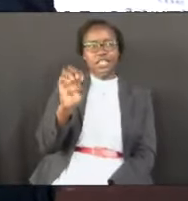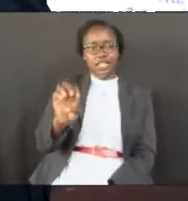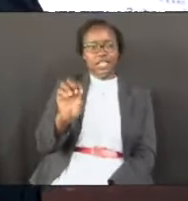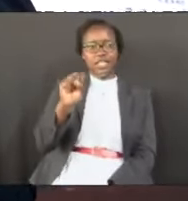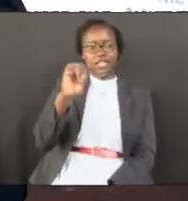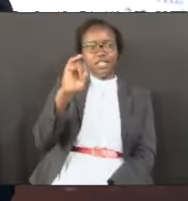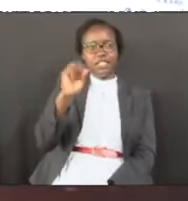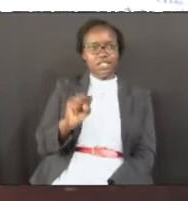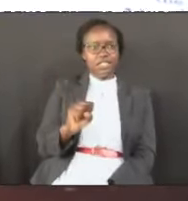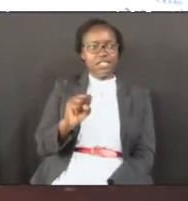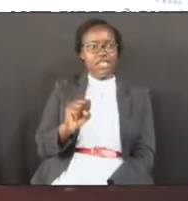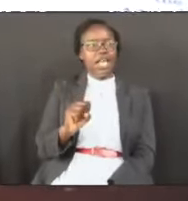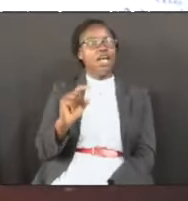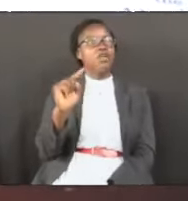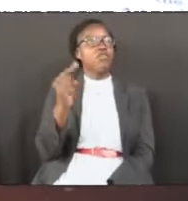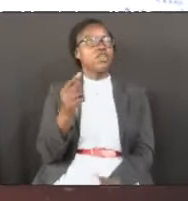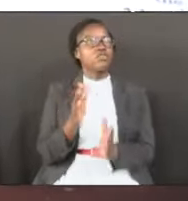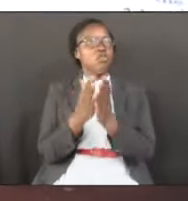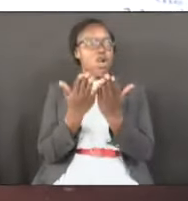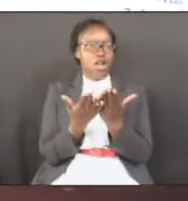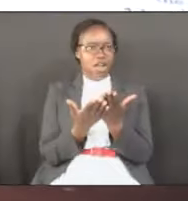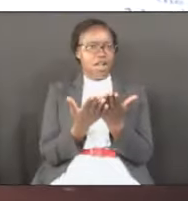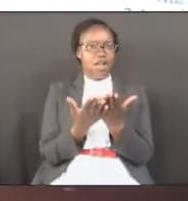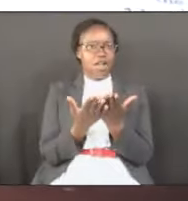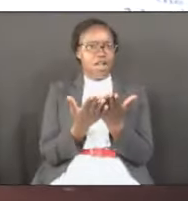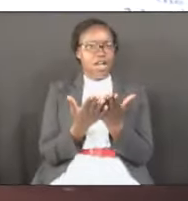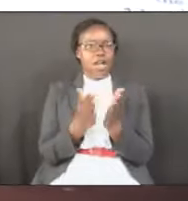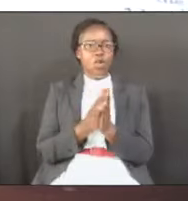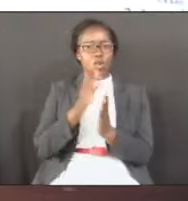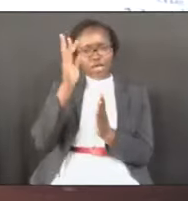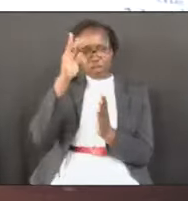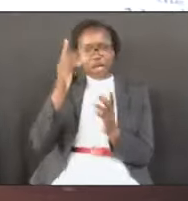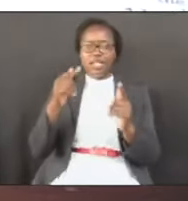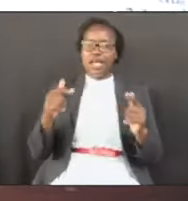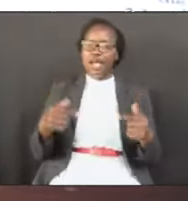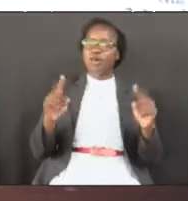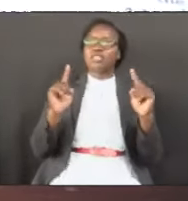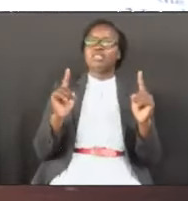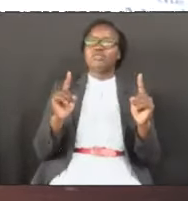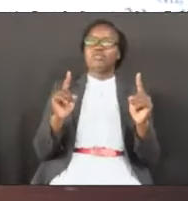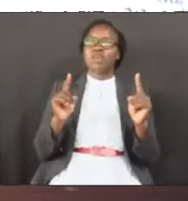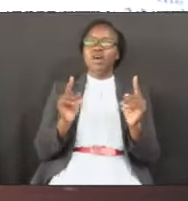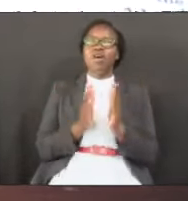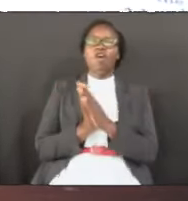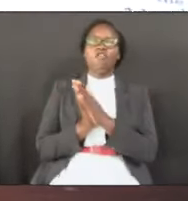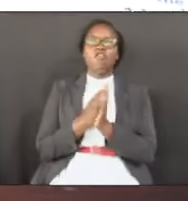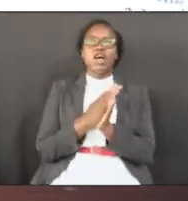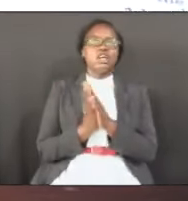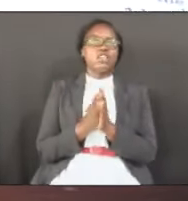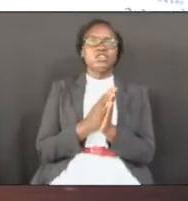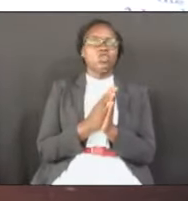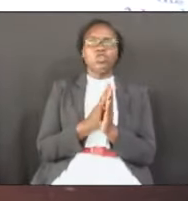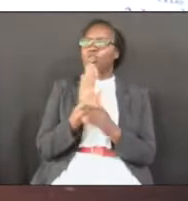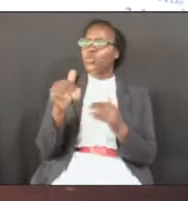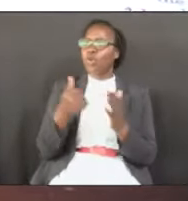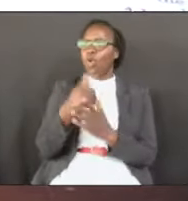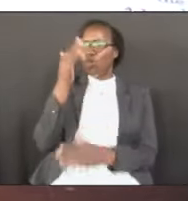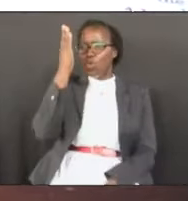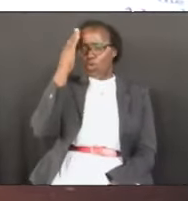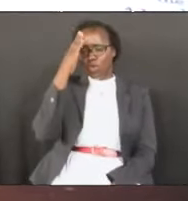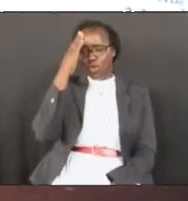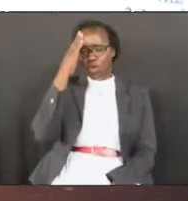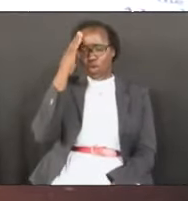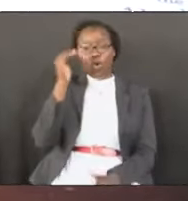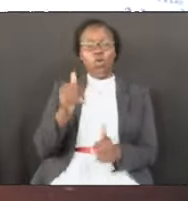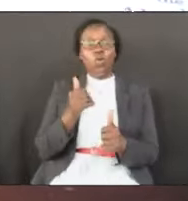In the book of Genesis, we are going to remind ourselves of a very familiar story, which I